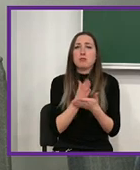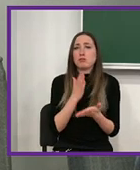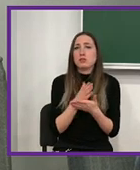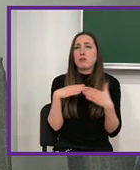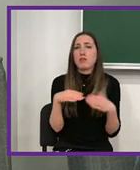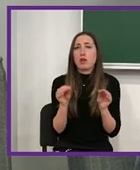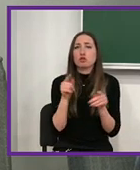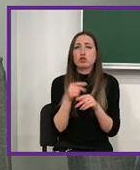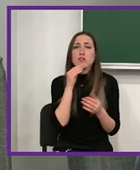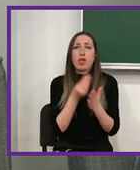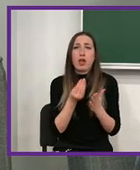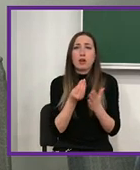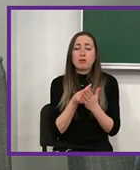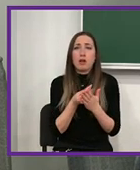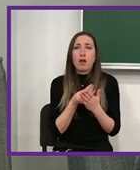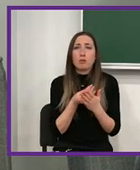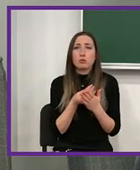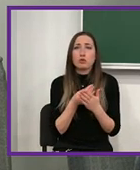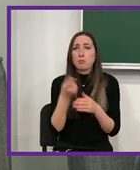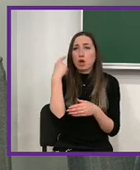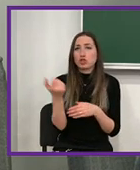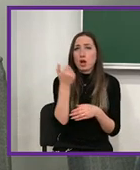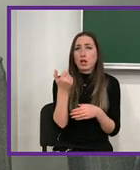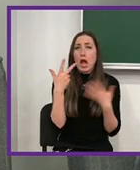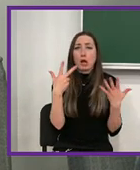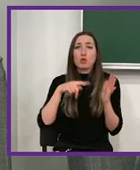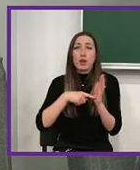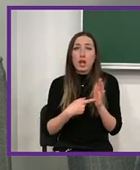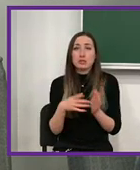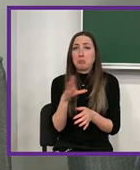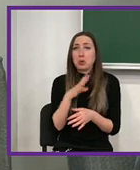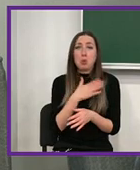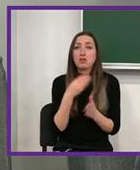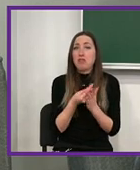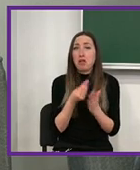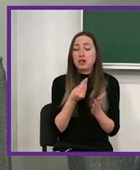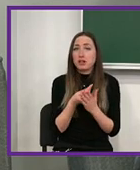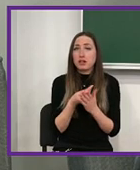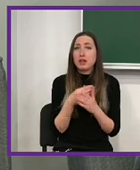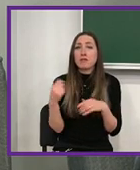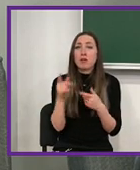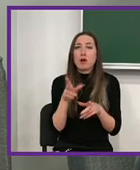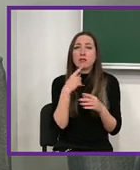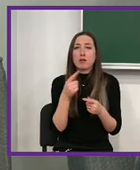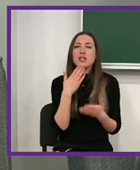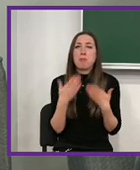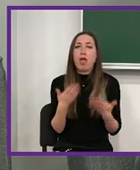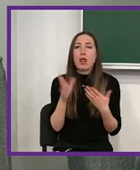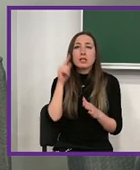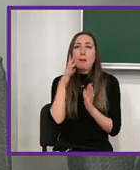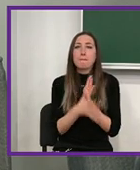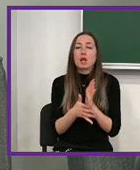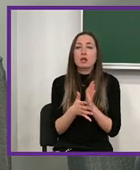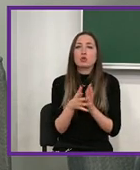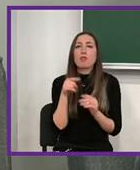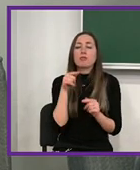across our operations. And these have been very valuable exercises in terms of understanding what are human